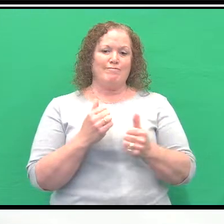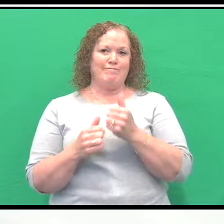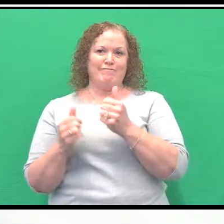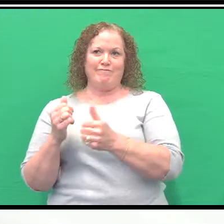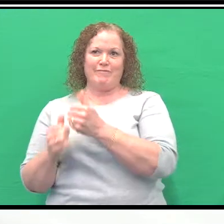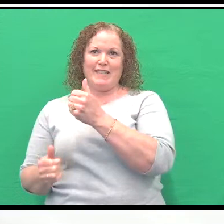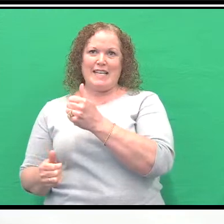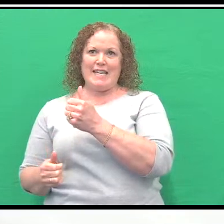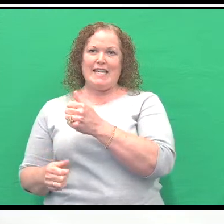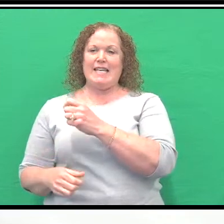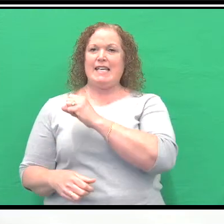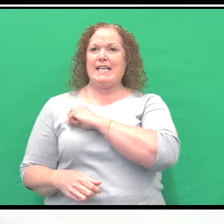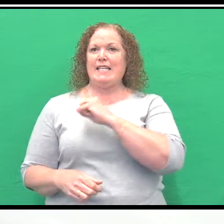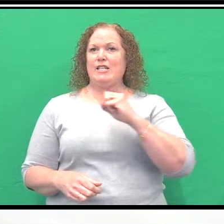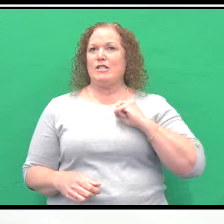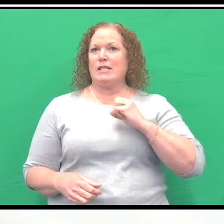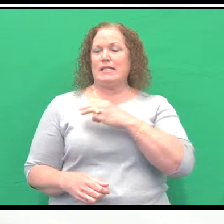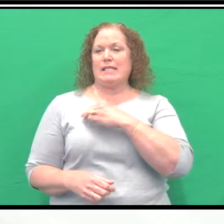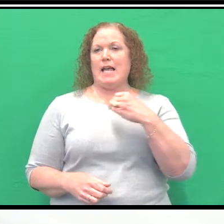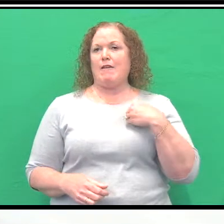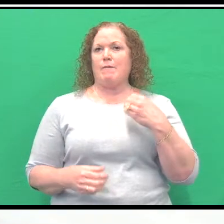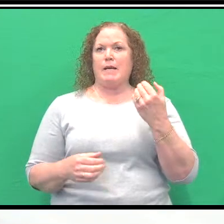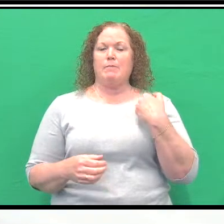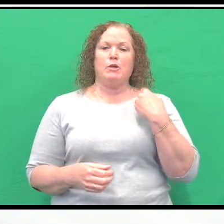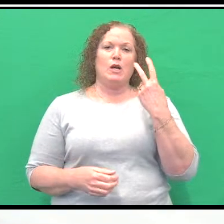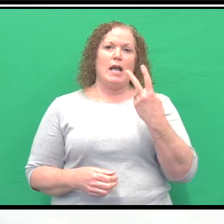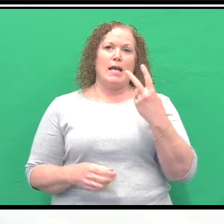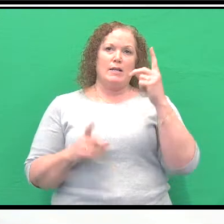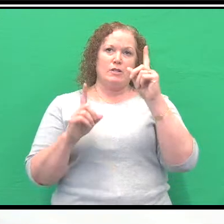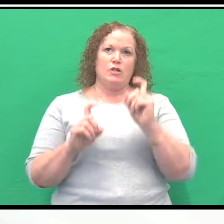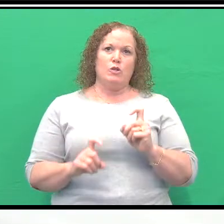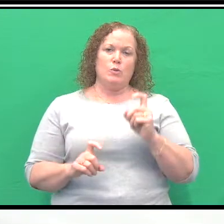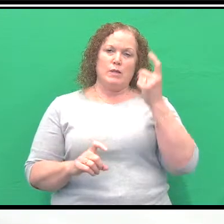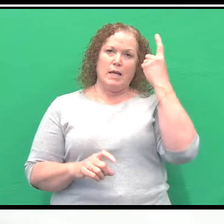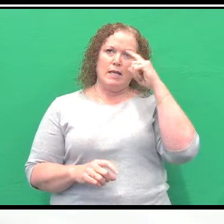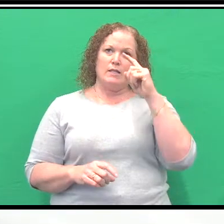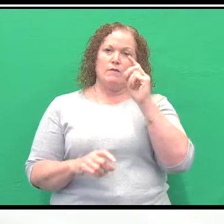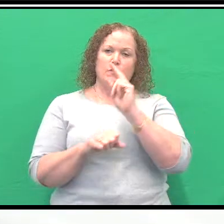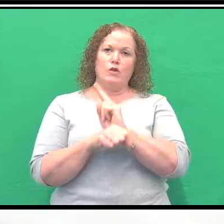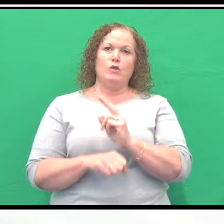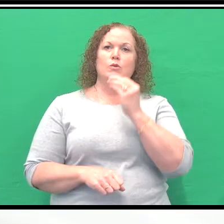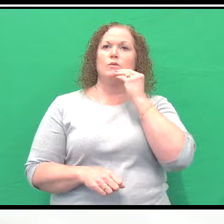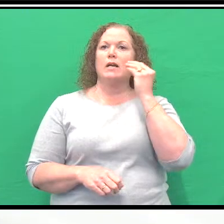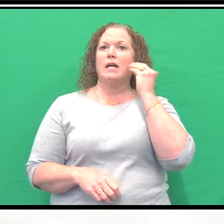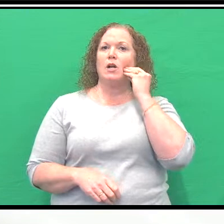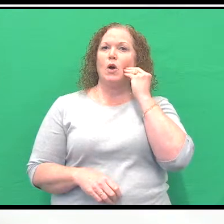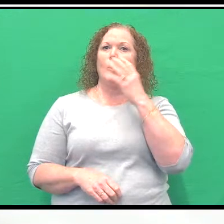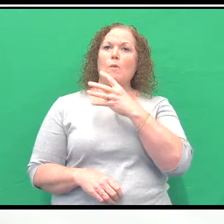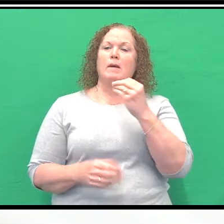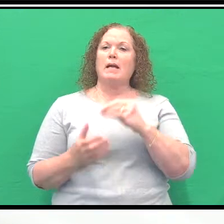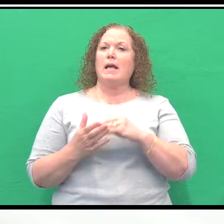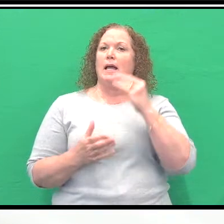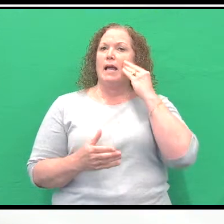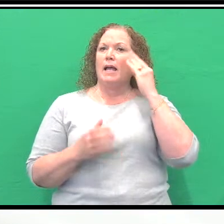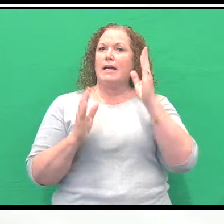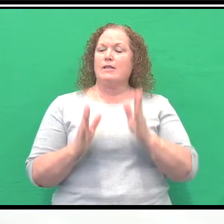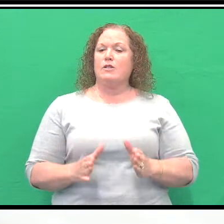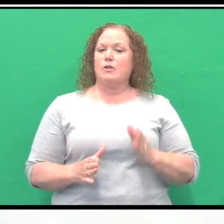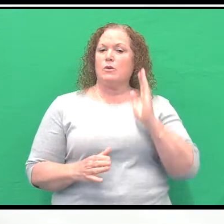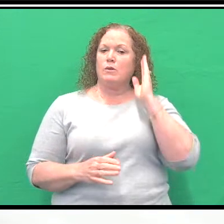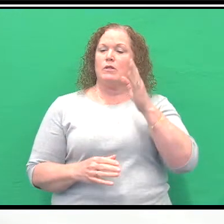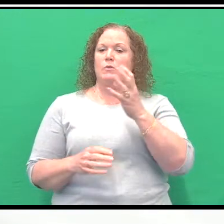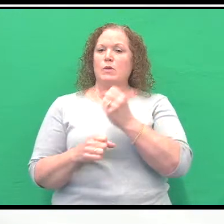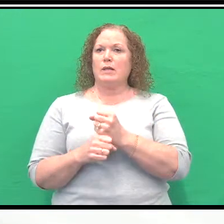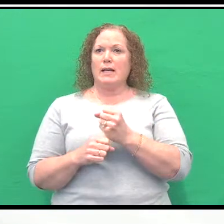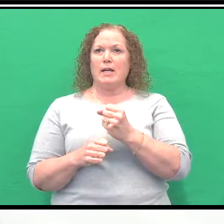2 tests for home use, and we will be giving students another round of home tests to take. So